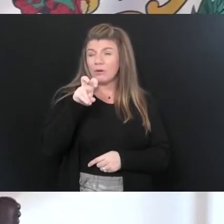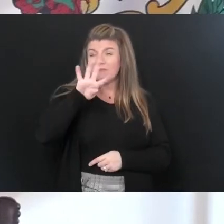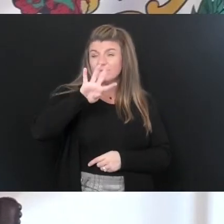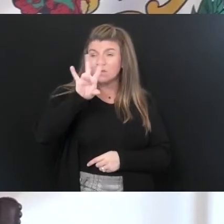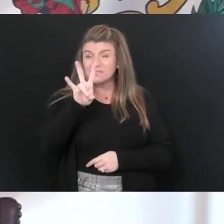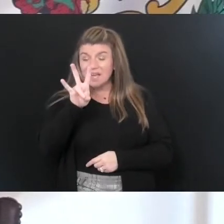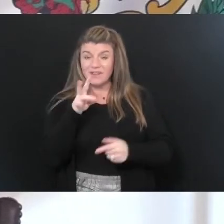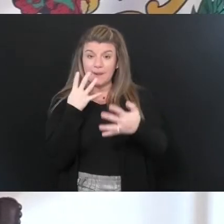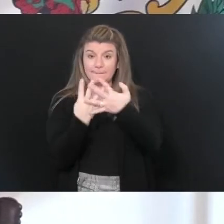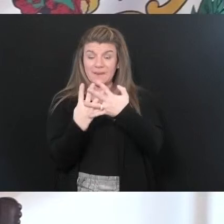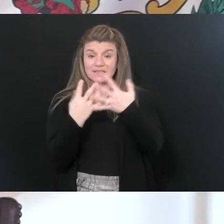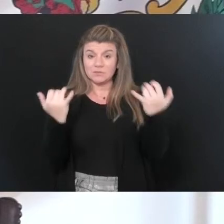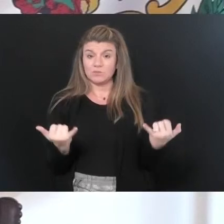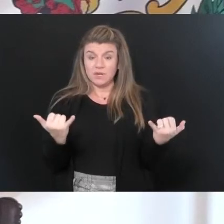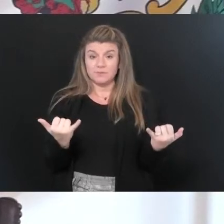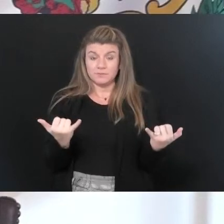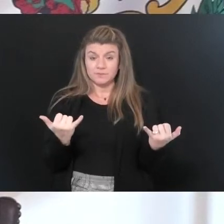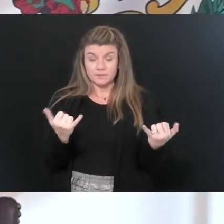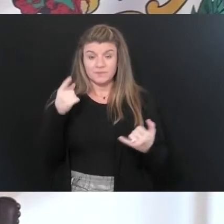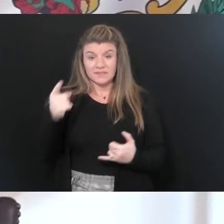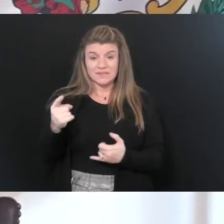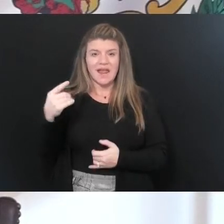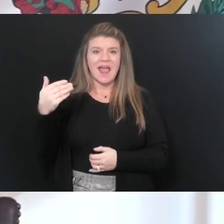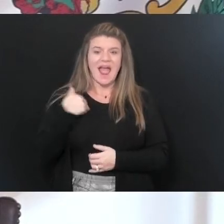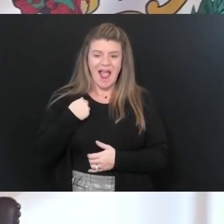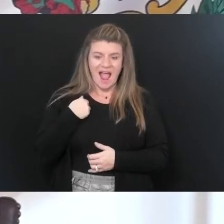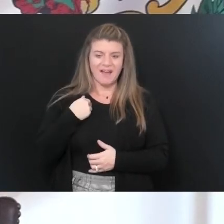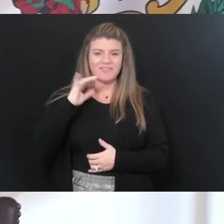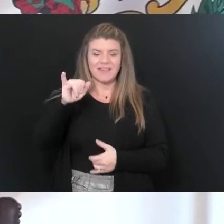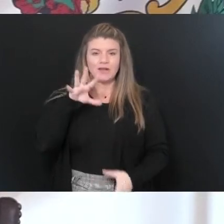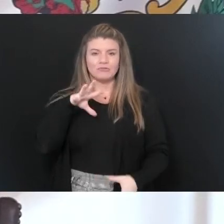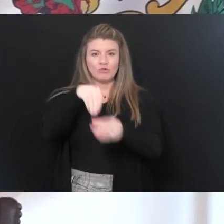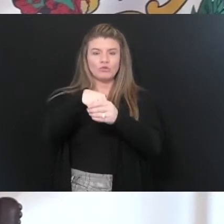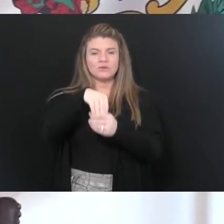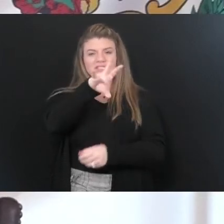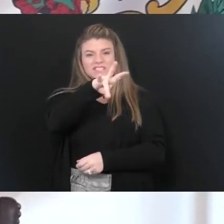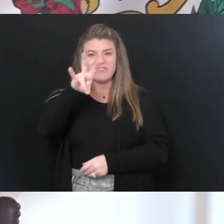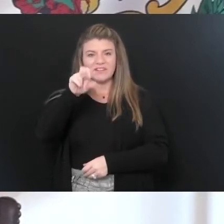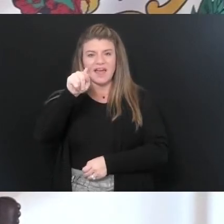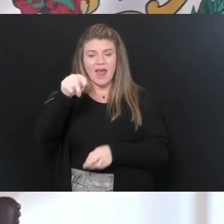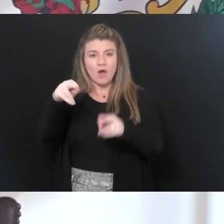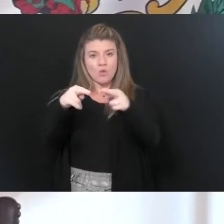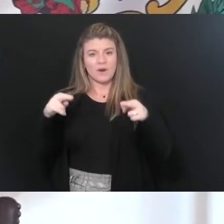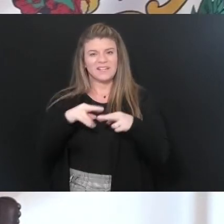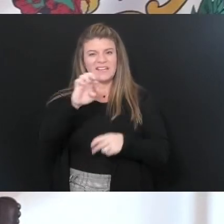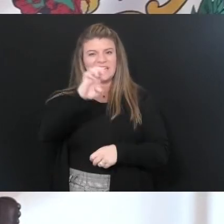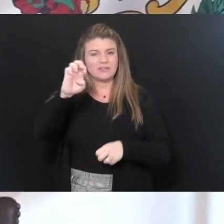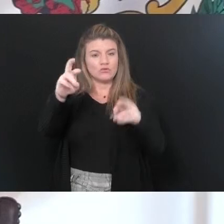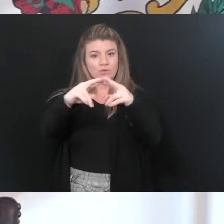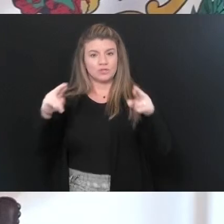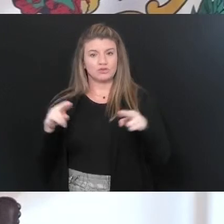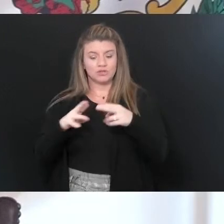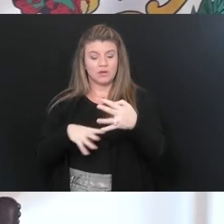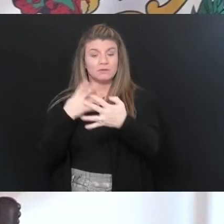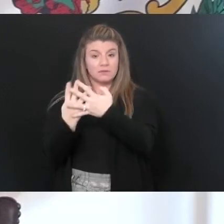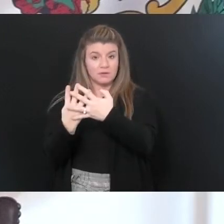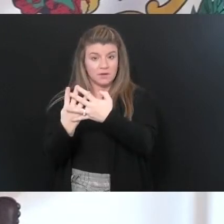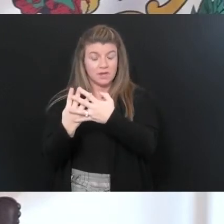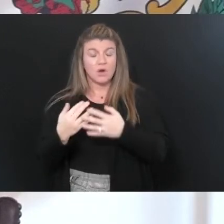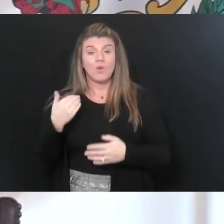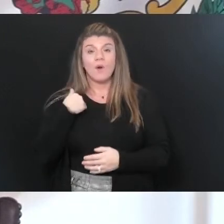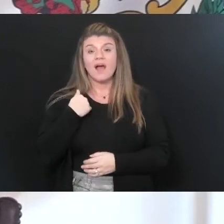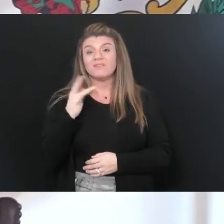247 inmates today that have this, including 77 at the Eastern Regional Jail. We